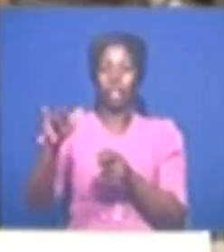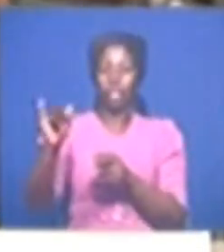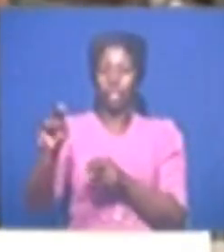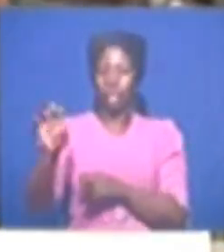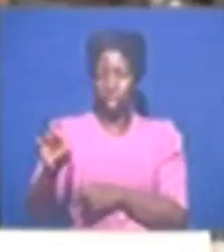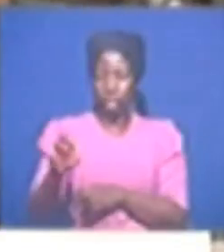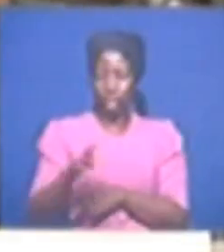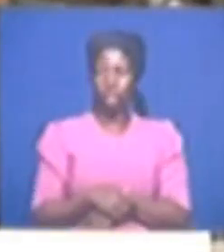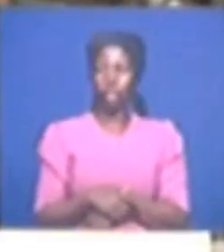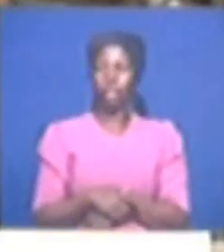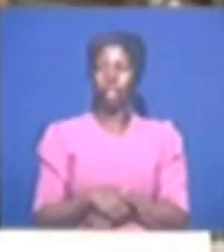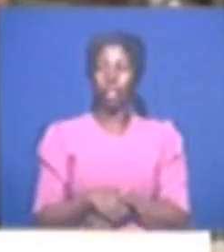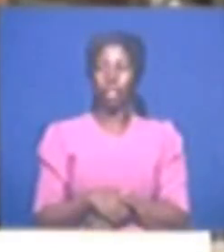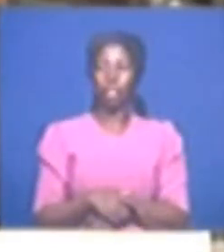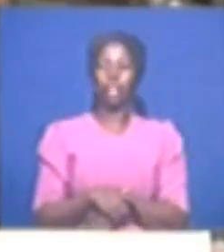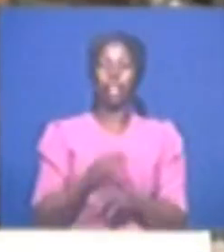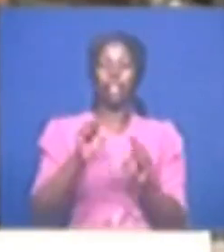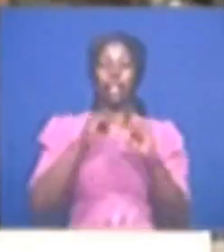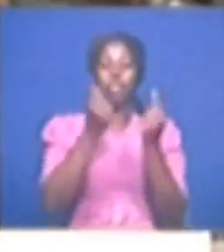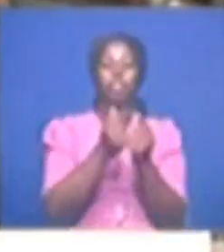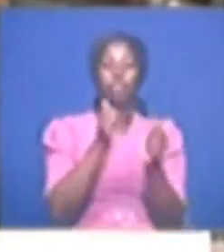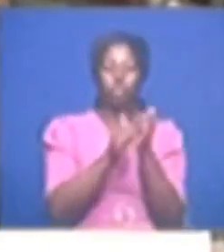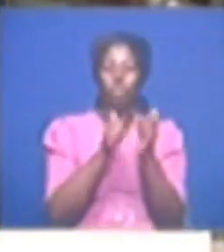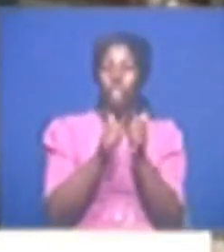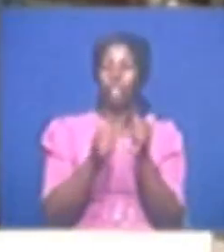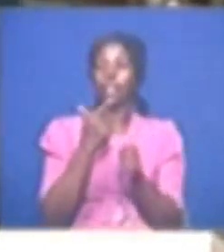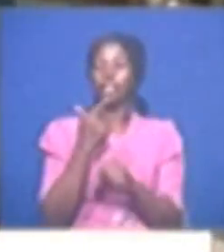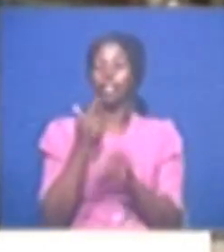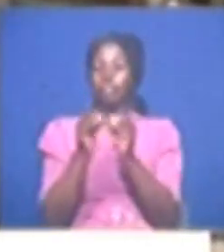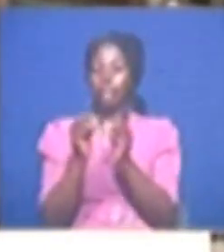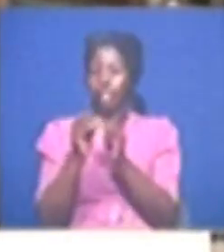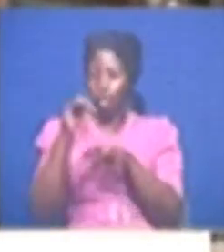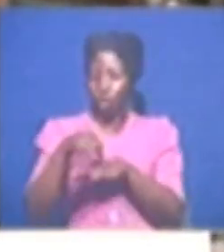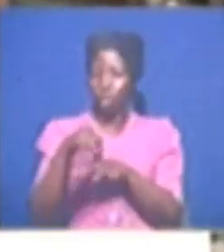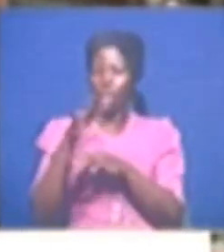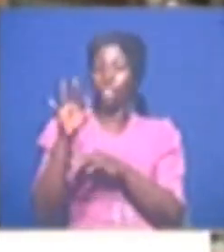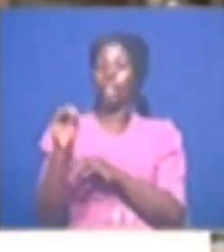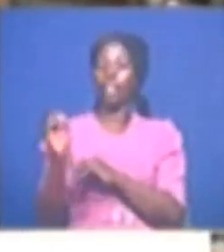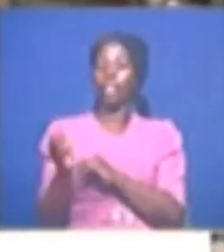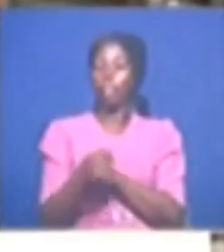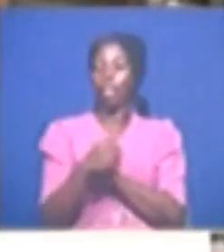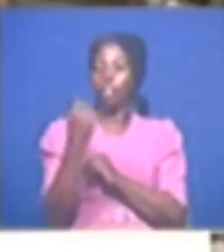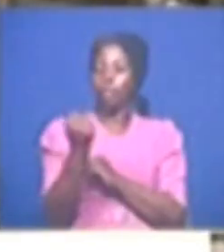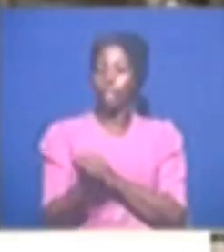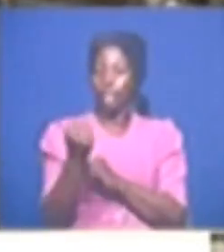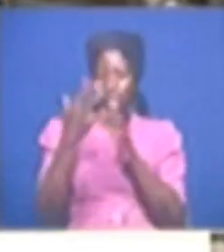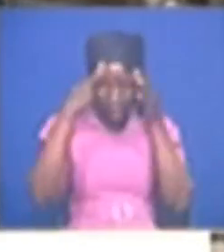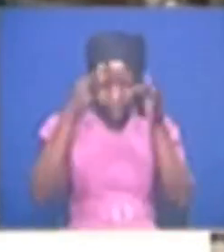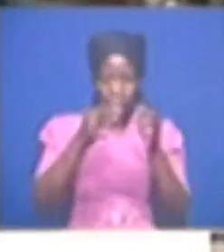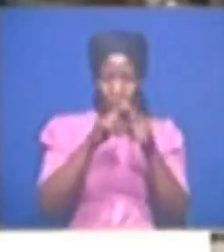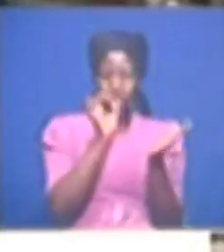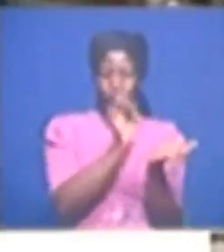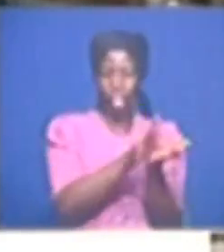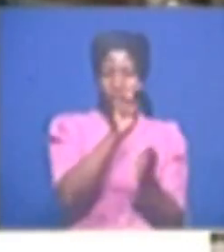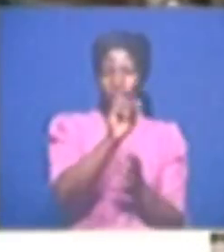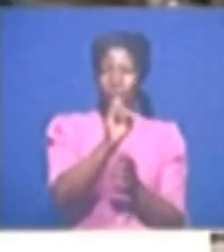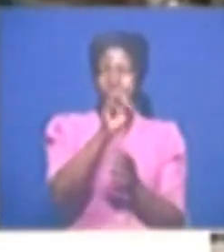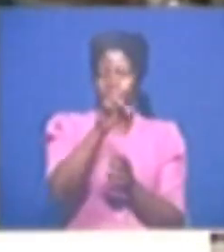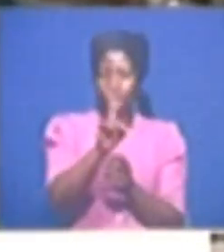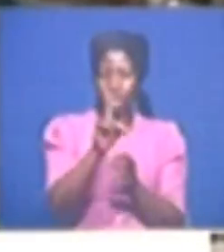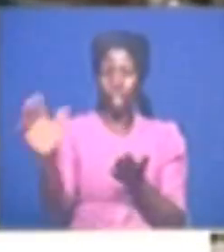that the group that met on 30th of May and decided to fire the MD and appoint an acting